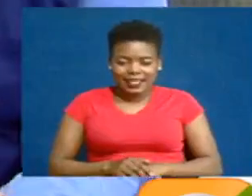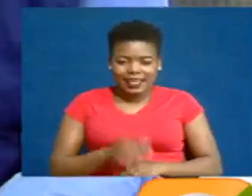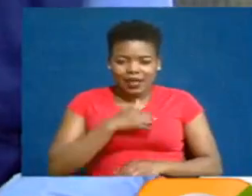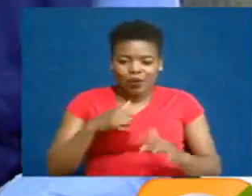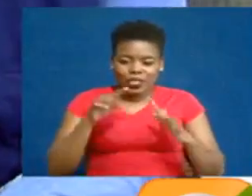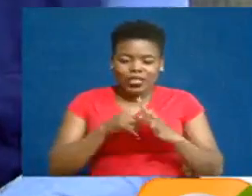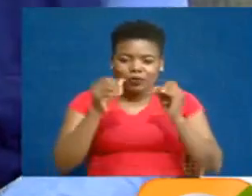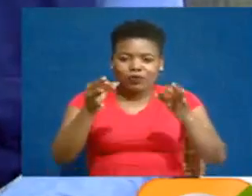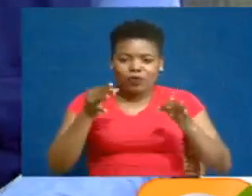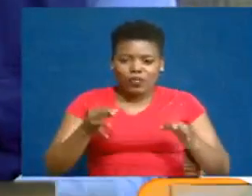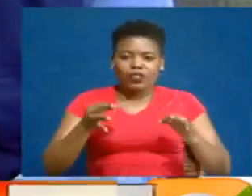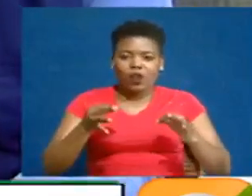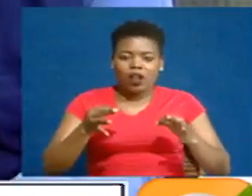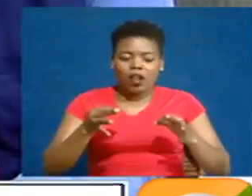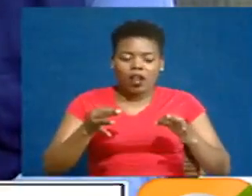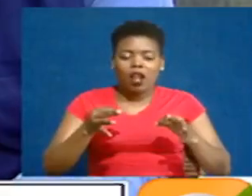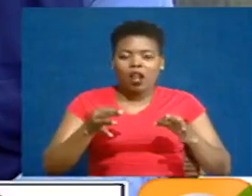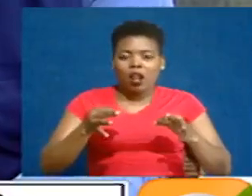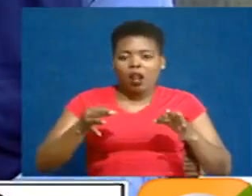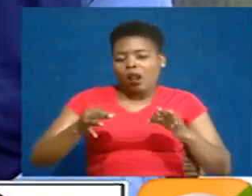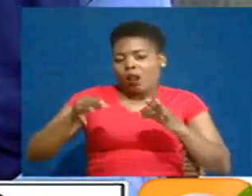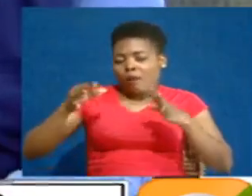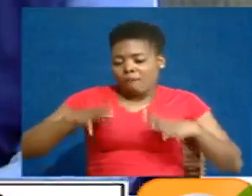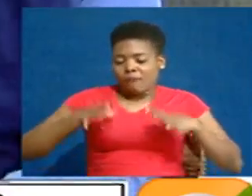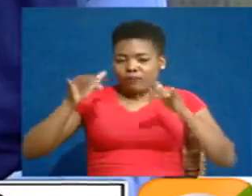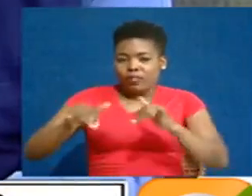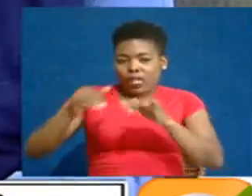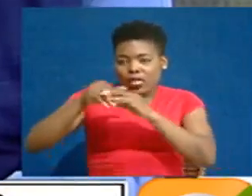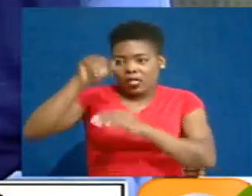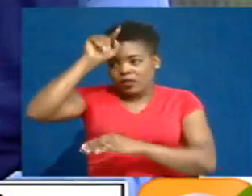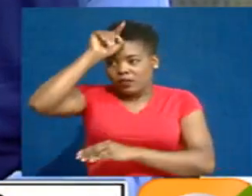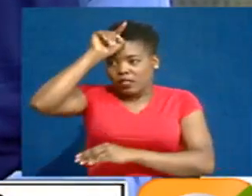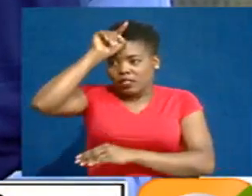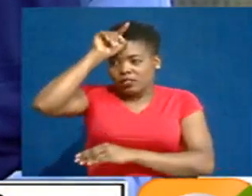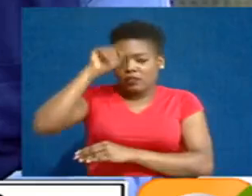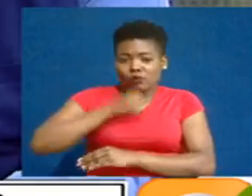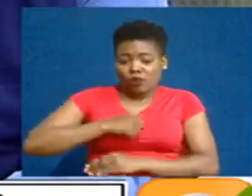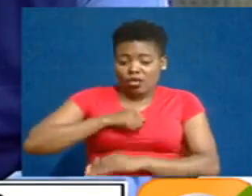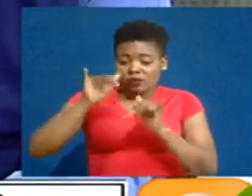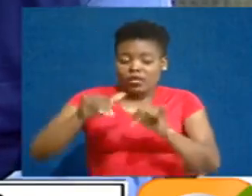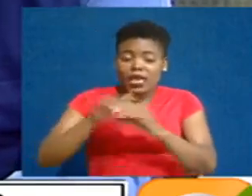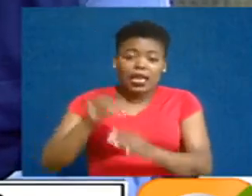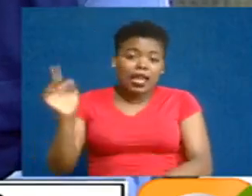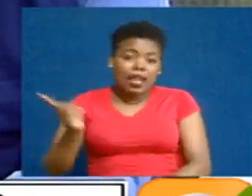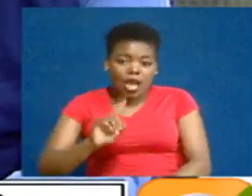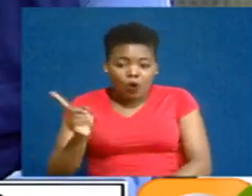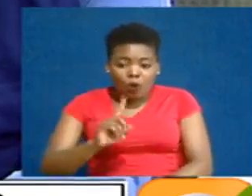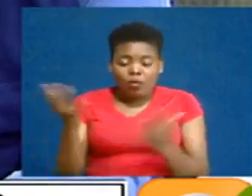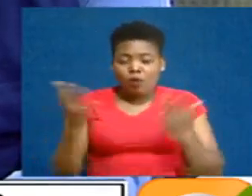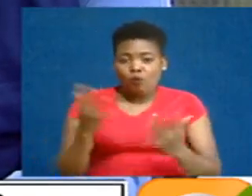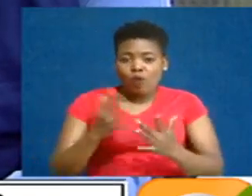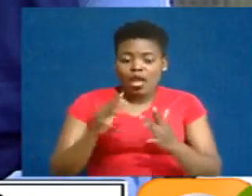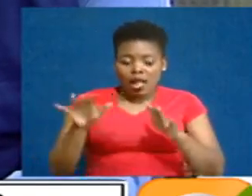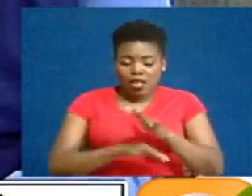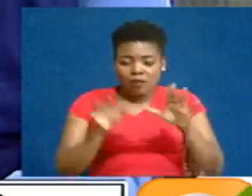begin at the official residence of Deputy President Rigathi Gachagua in Karen here in Nairobi, where the embattled